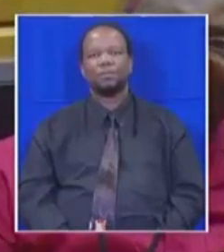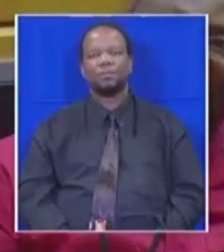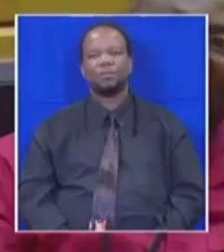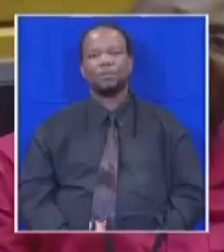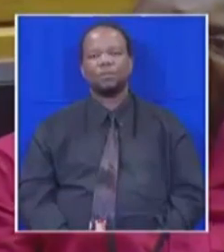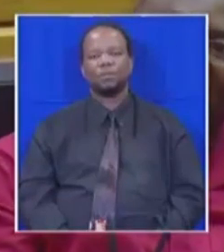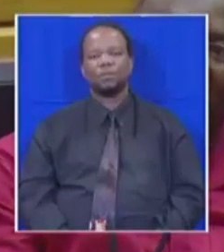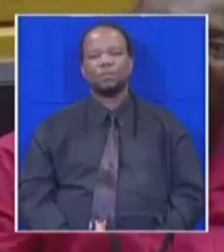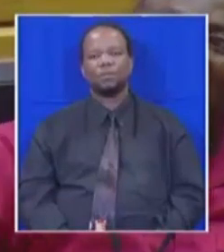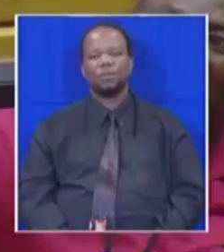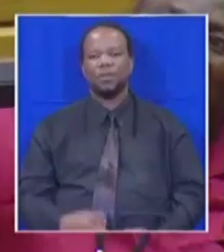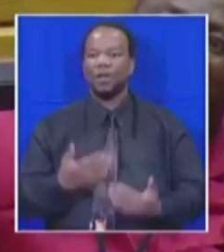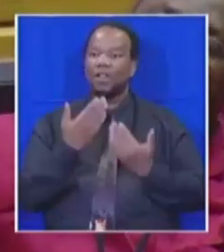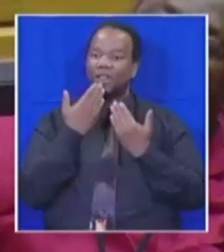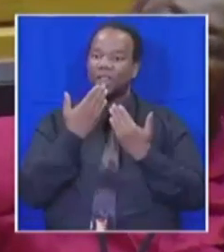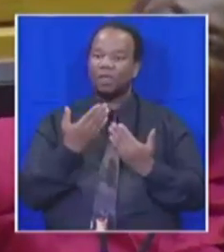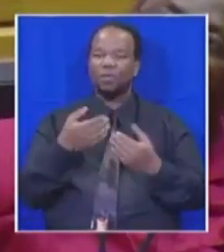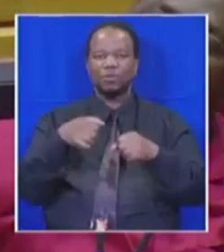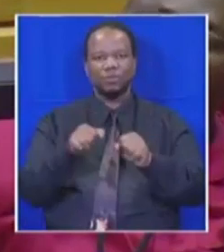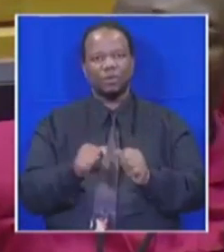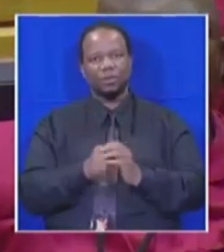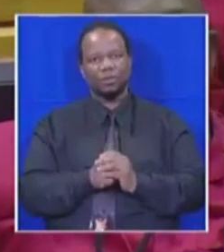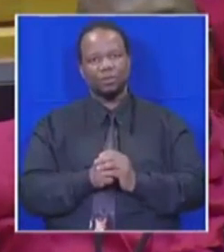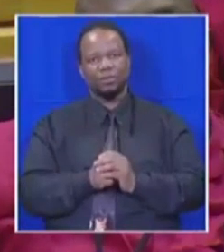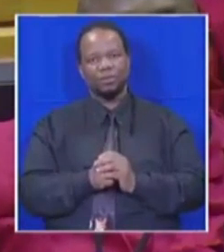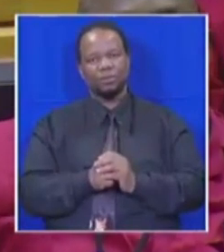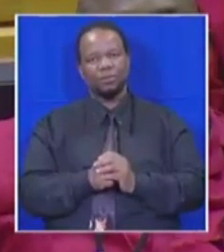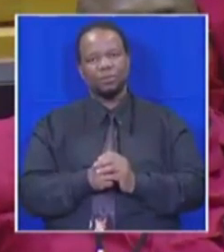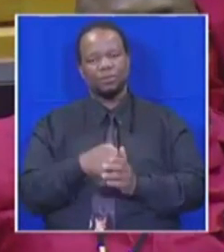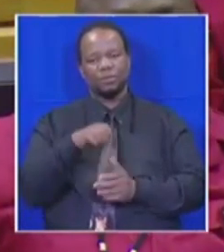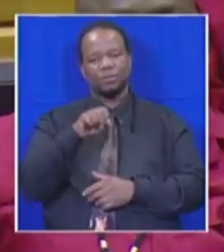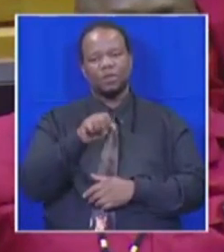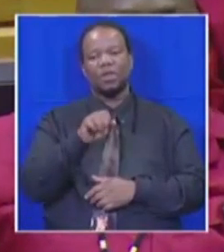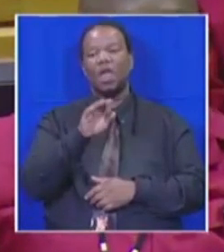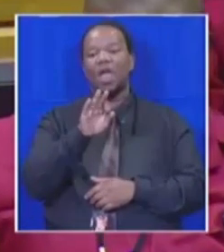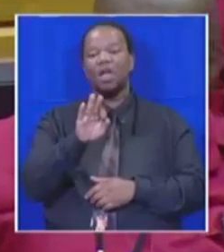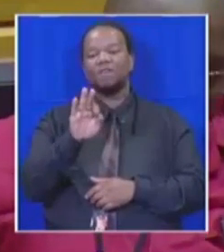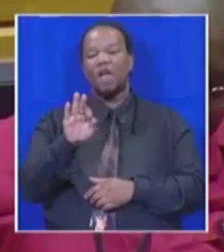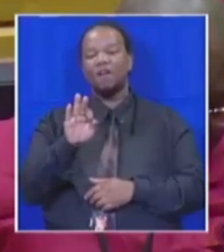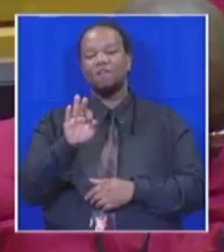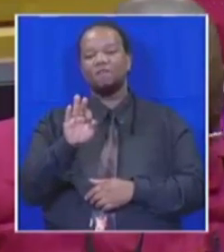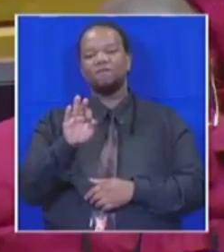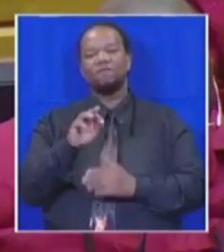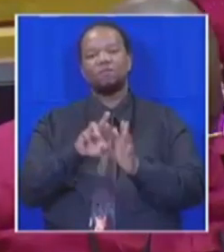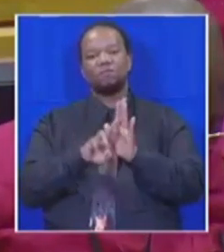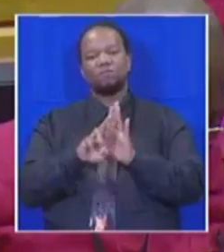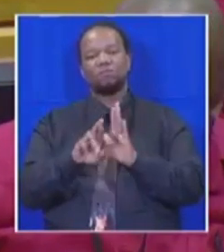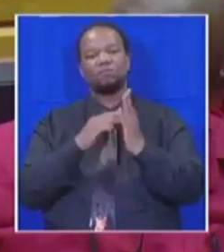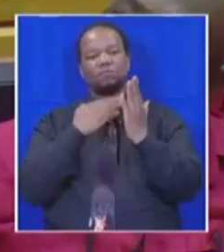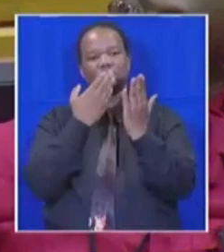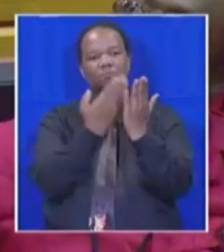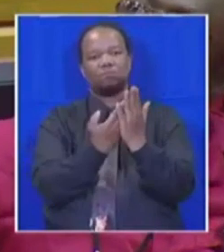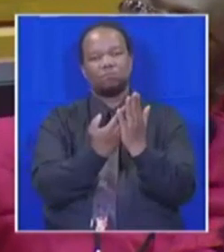Enkosi Sihlalo, I rise on behalf of the economic freedom fighters to move without notice that the House notes